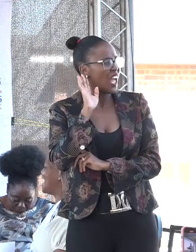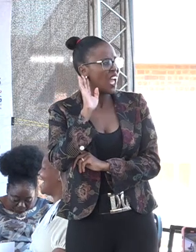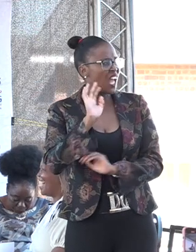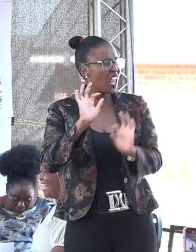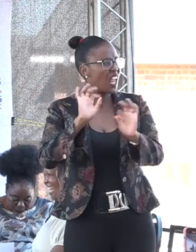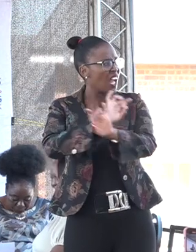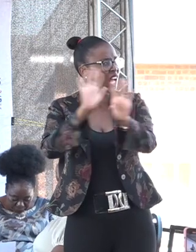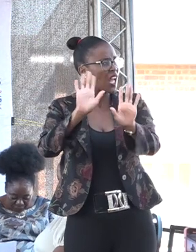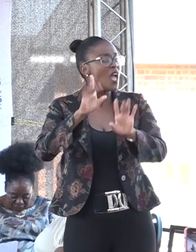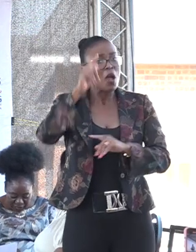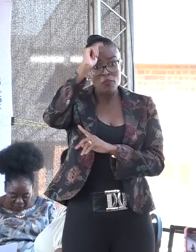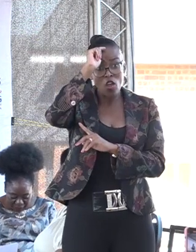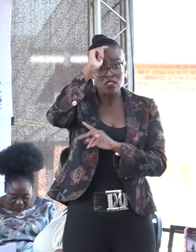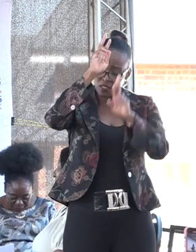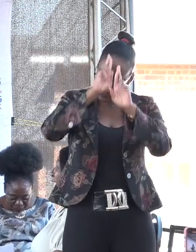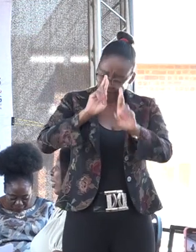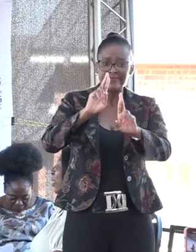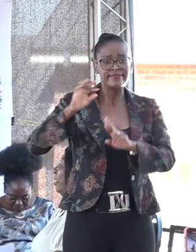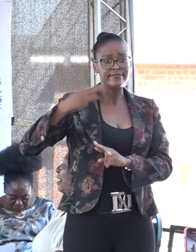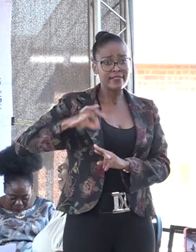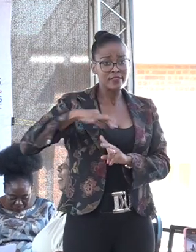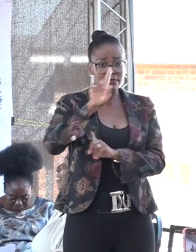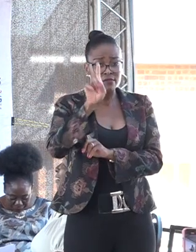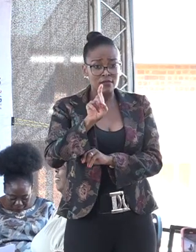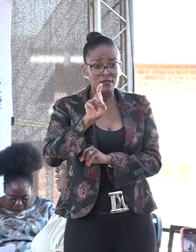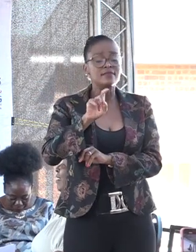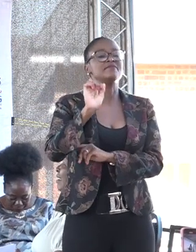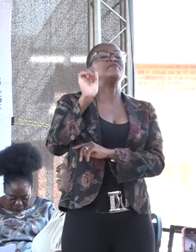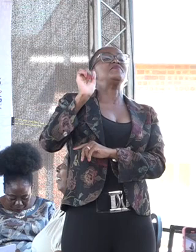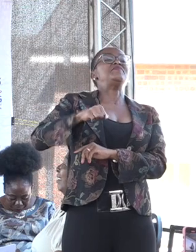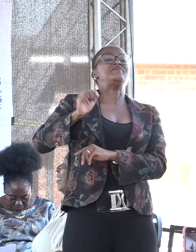Yeah. Boys, are you going to respect girls?